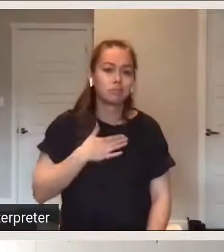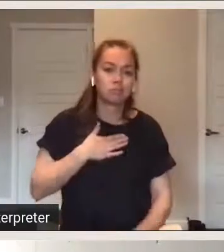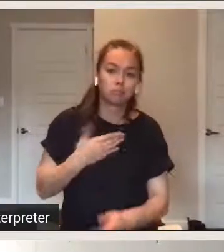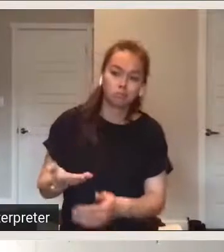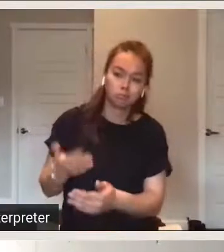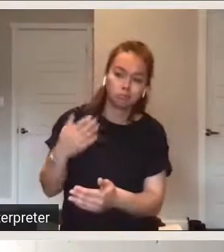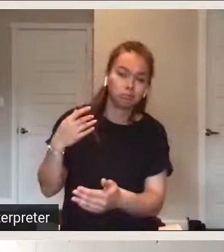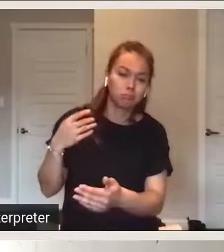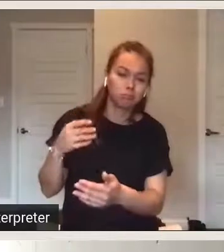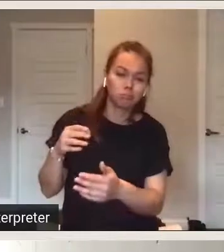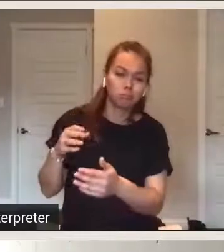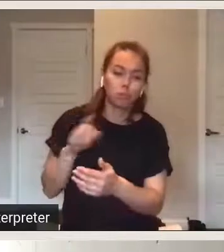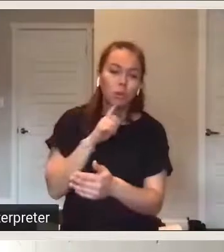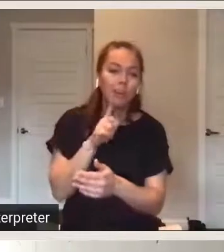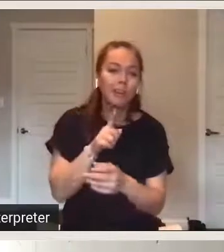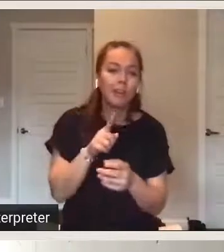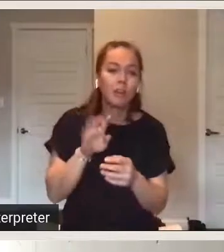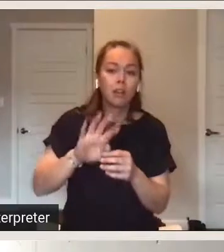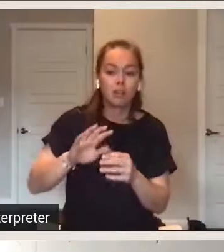floor.